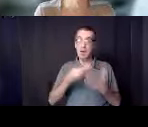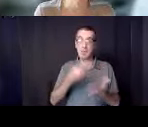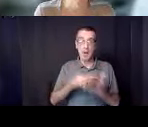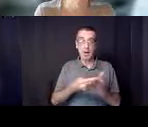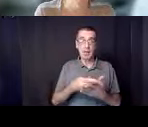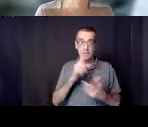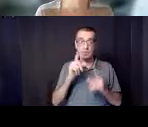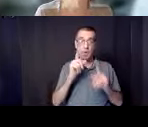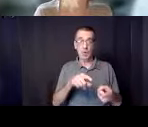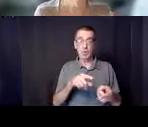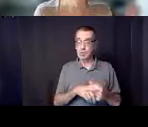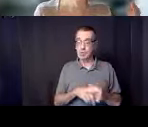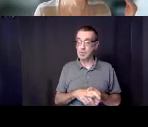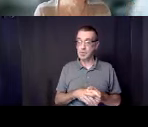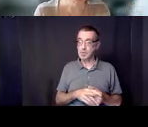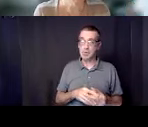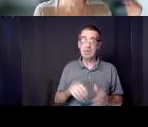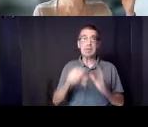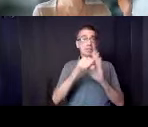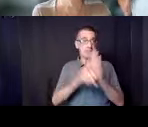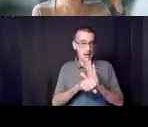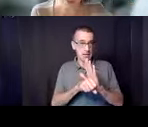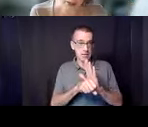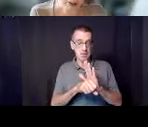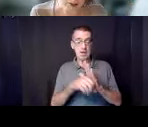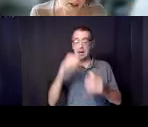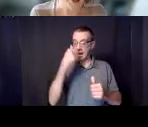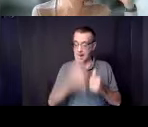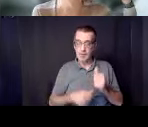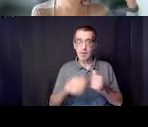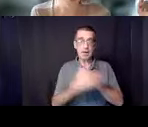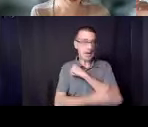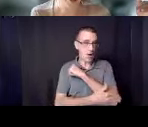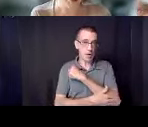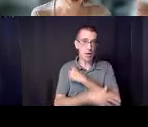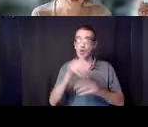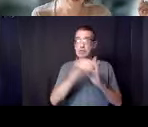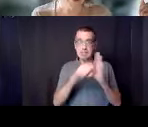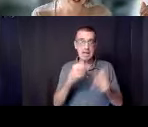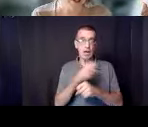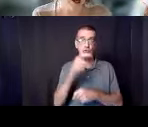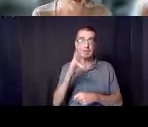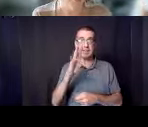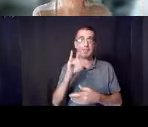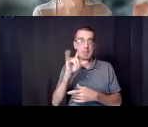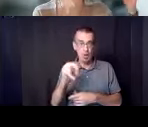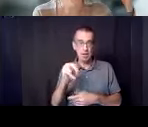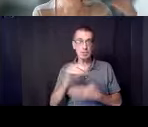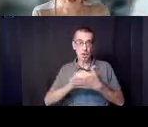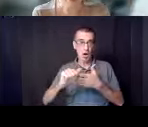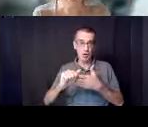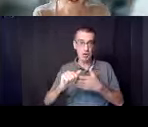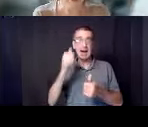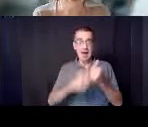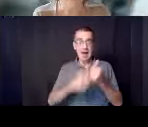that's going to states and every single county. So your state got $27 billion.